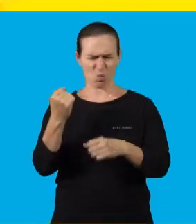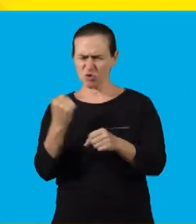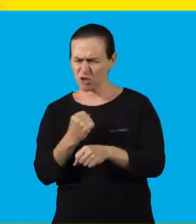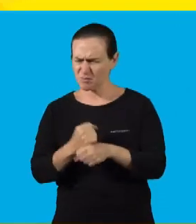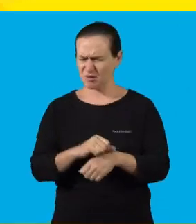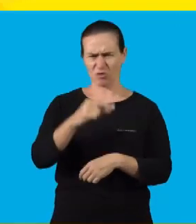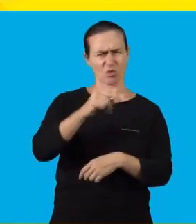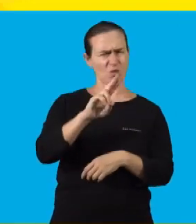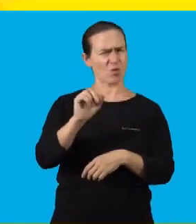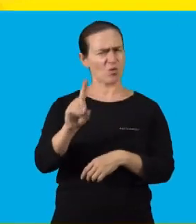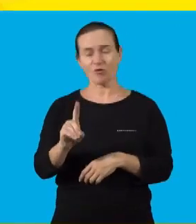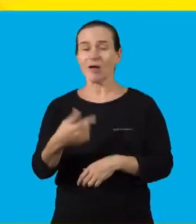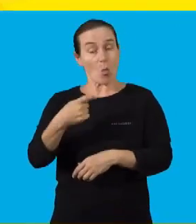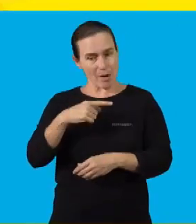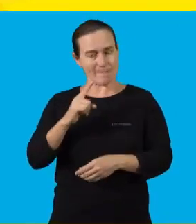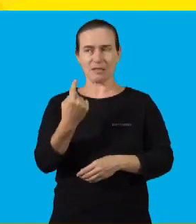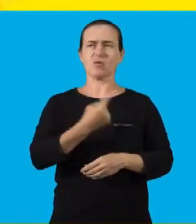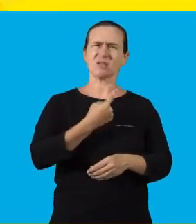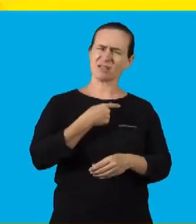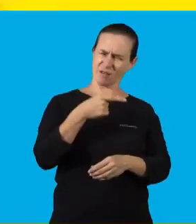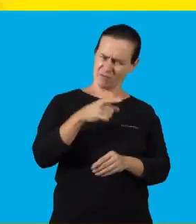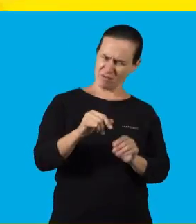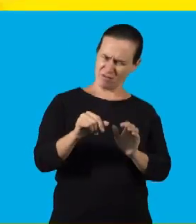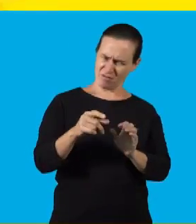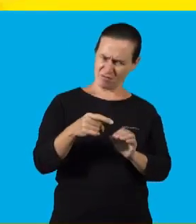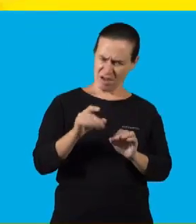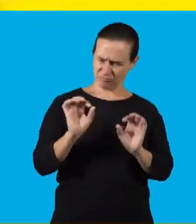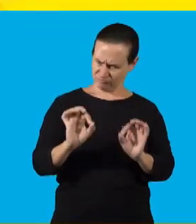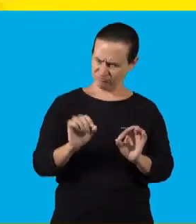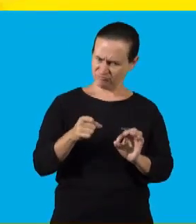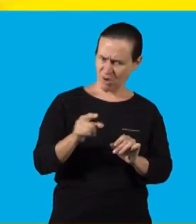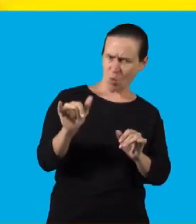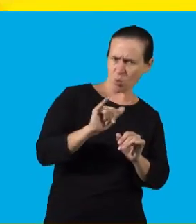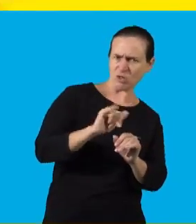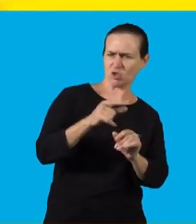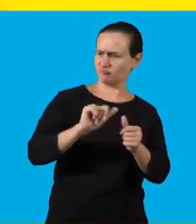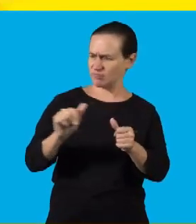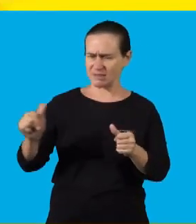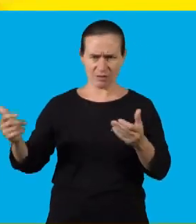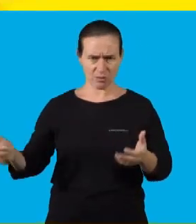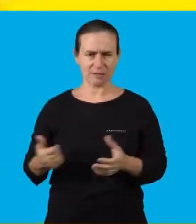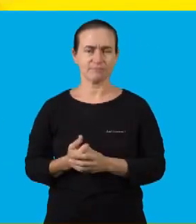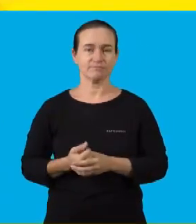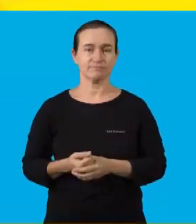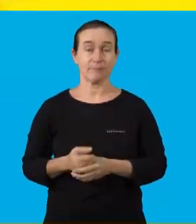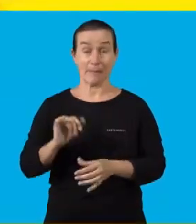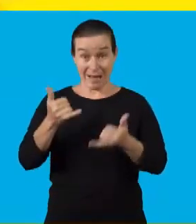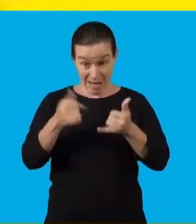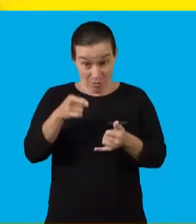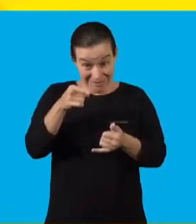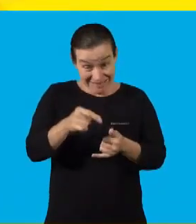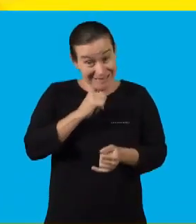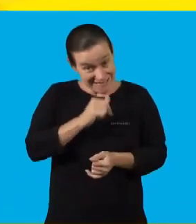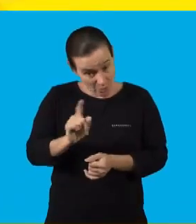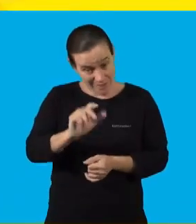or a geometric or a quadratic. We had to find that ourselves by finding the rule between those terms. But now we are